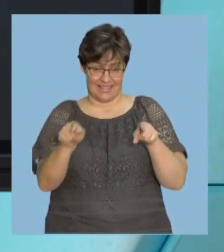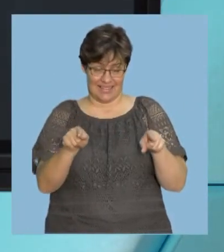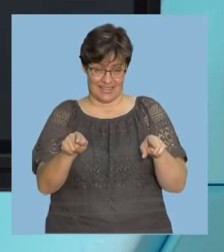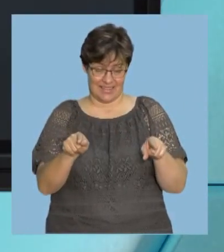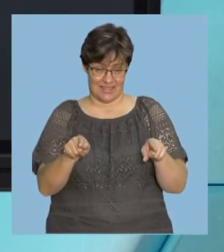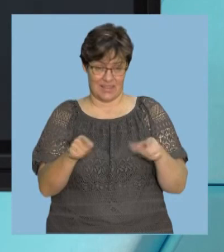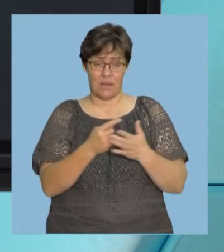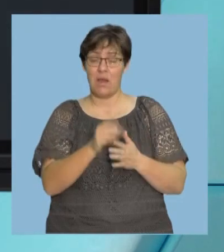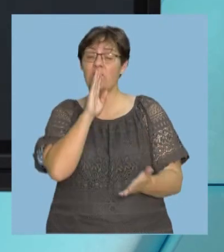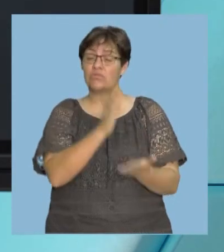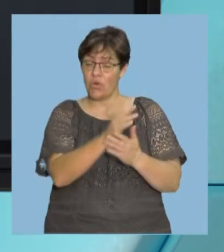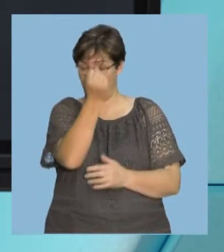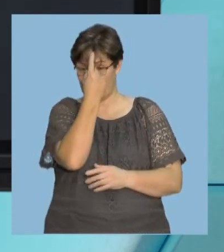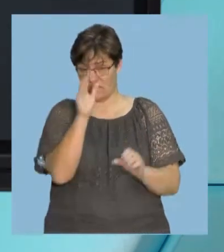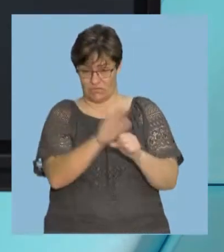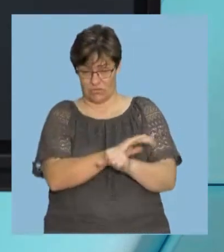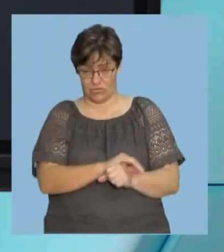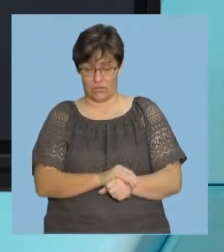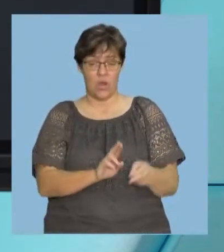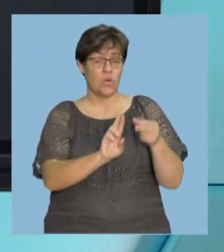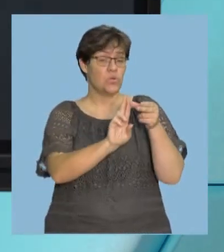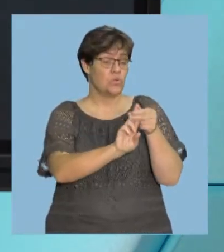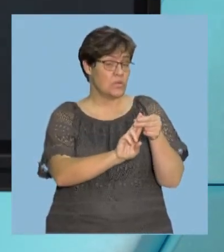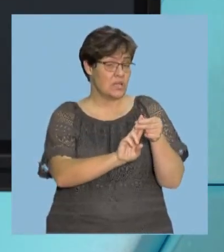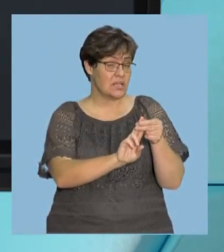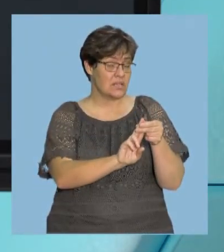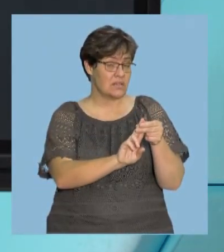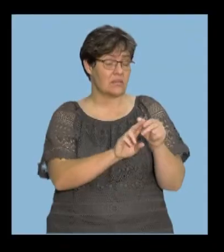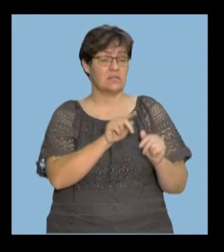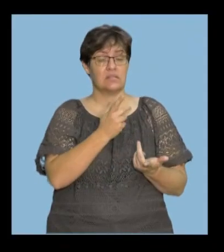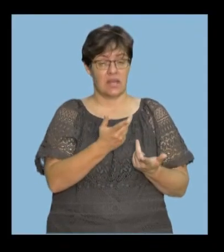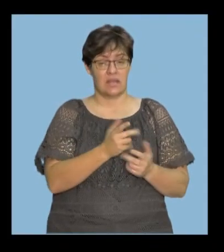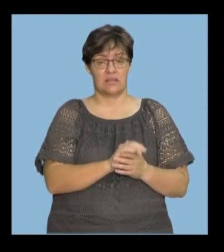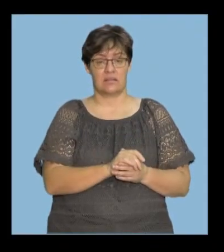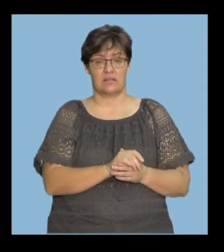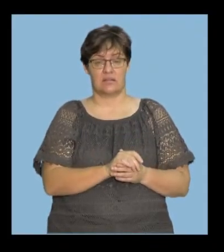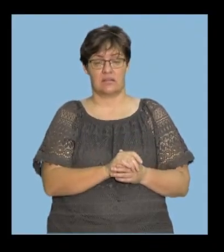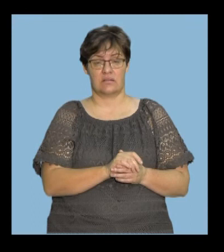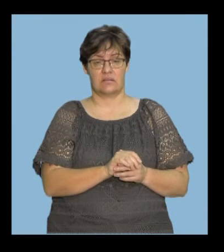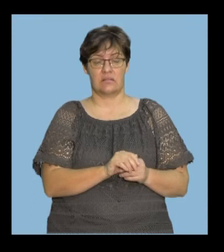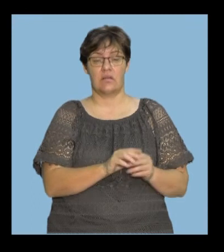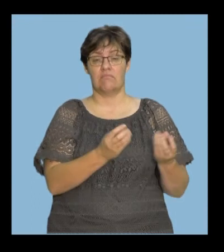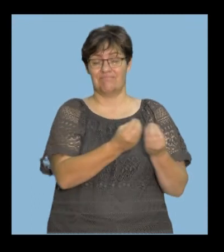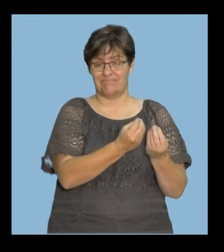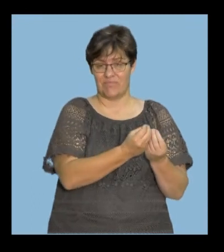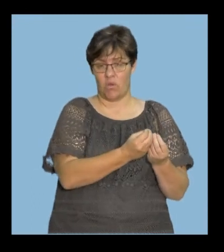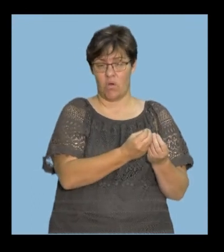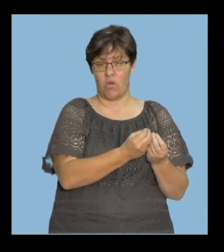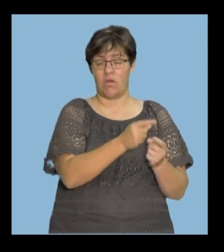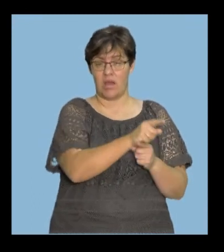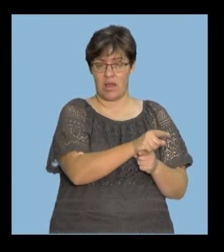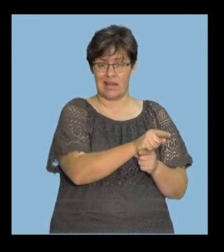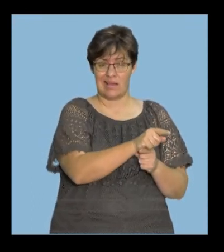definition of those two events. Make sure that you've got it. Union means we're always going to say